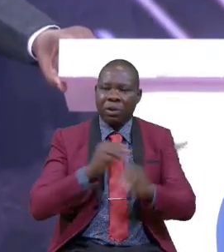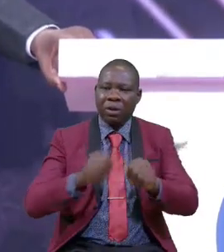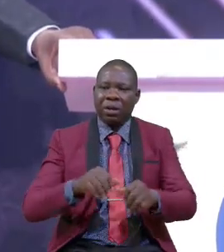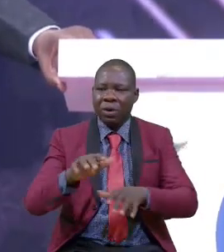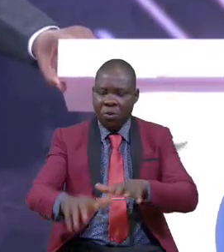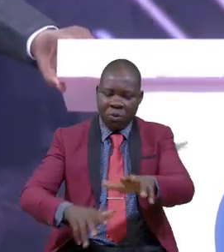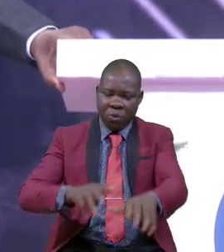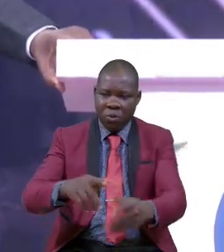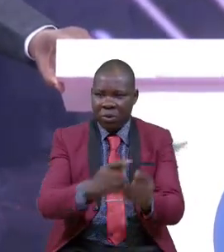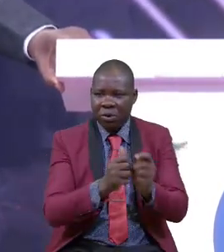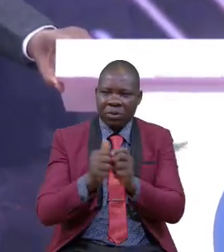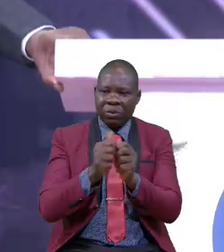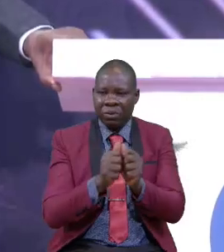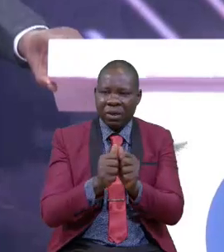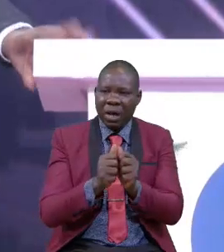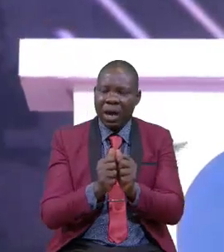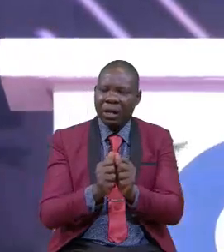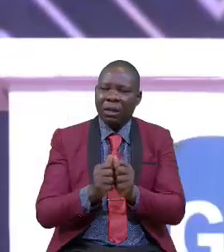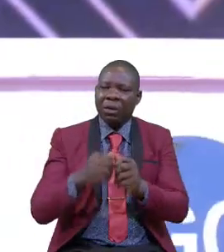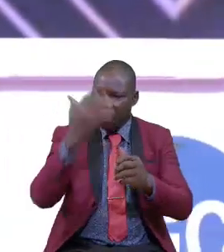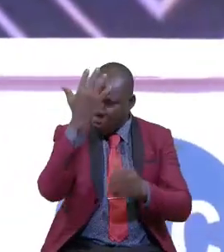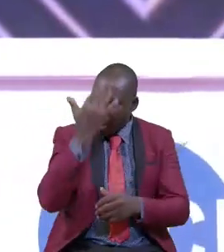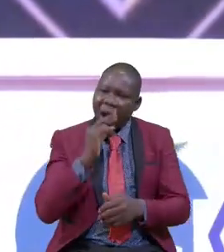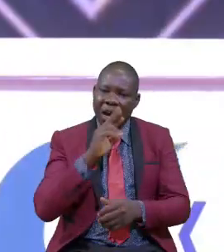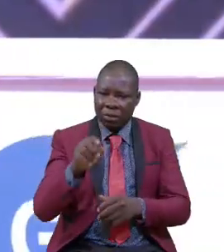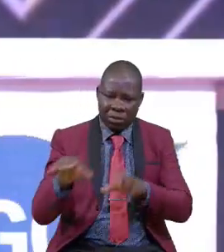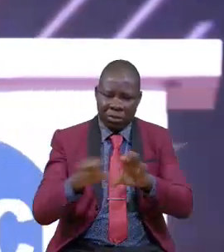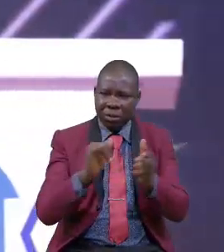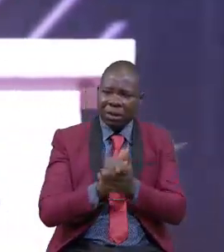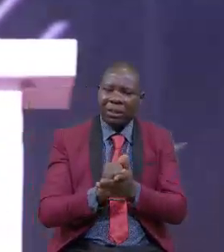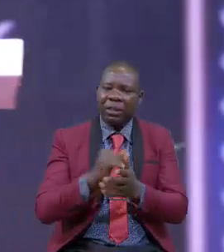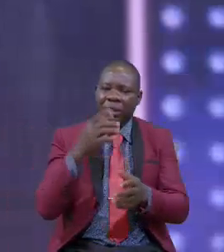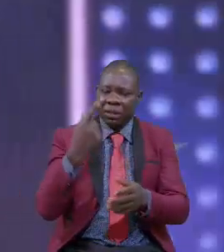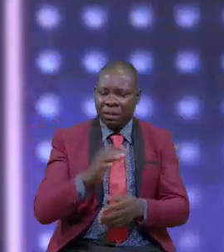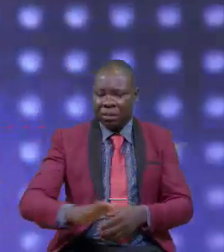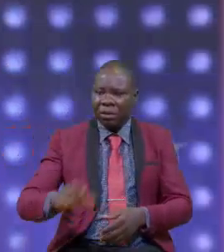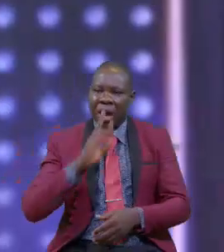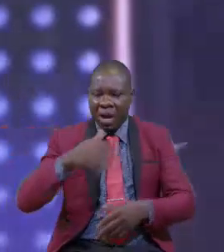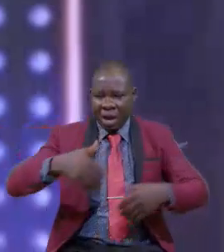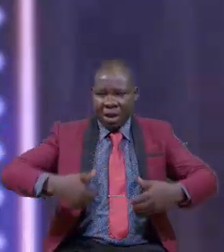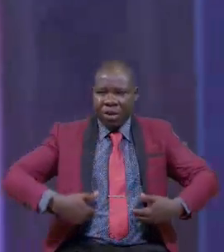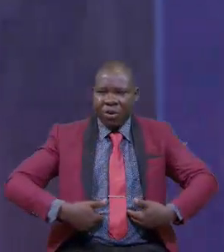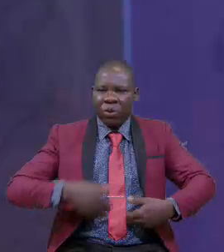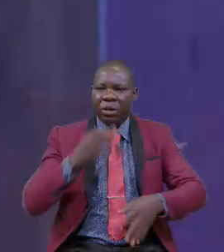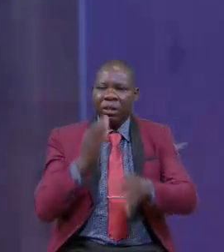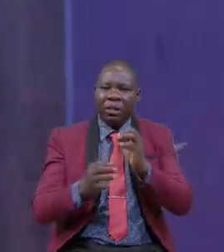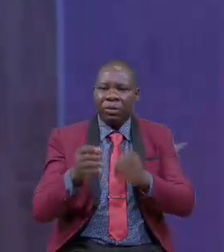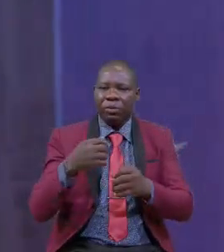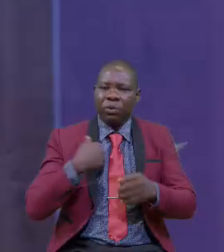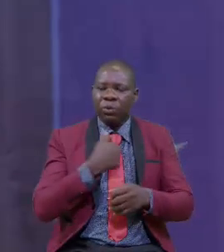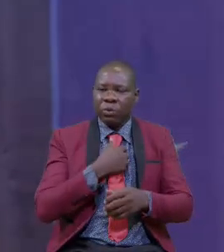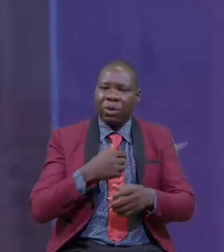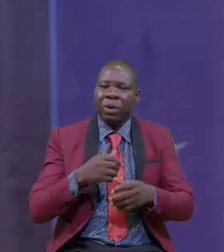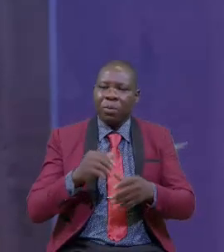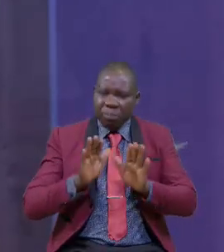we overdrive them, they will perish in the... Okay, that's all right. And they